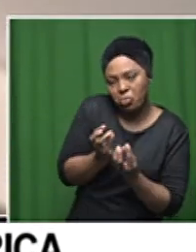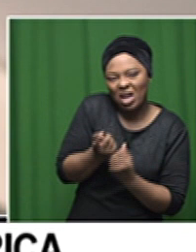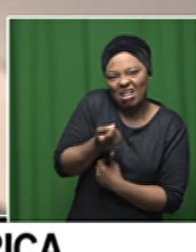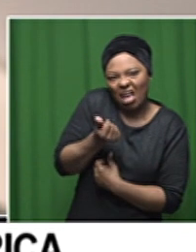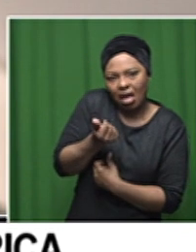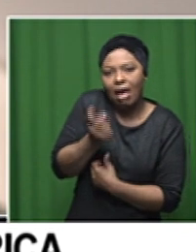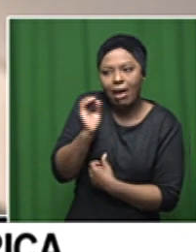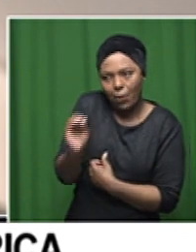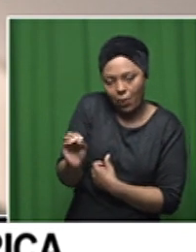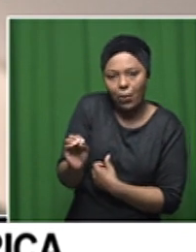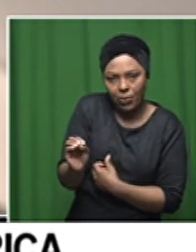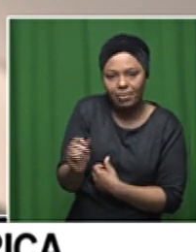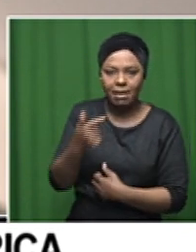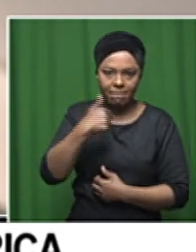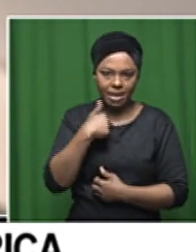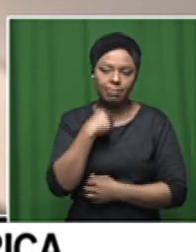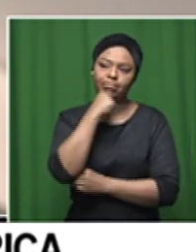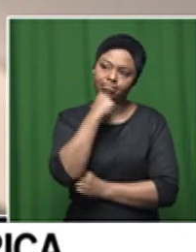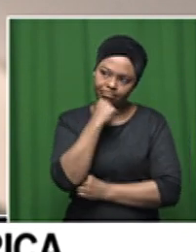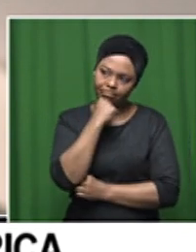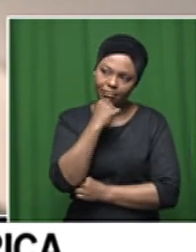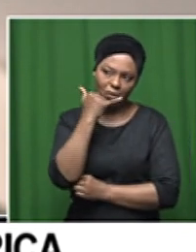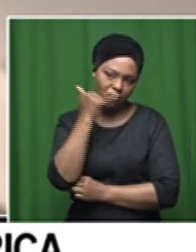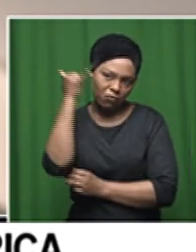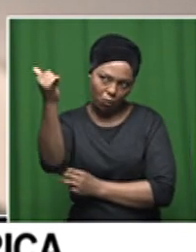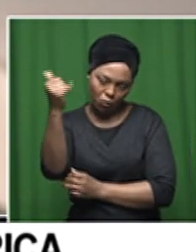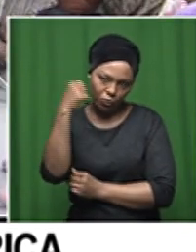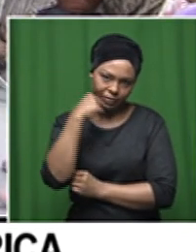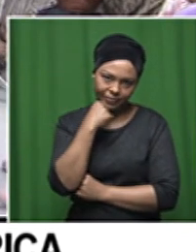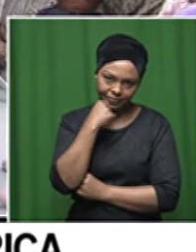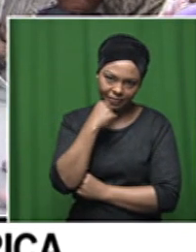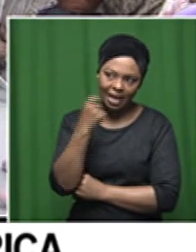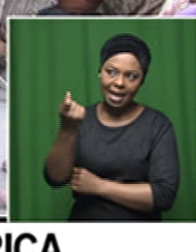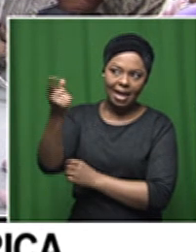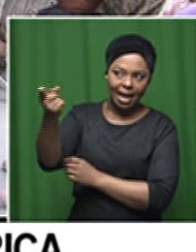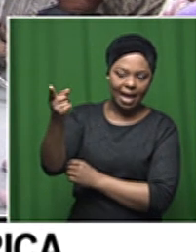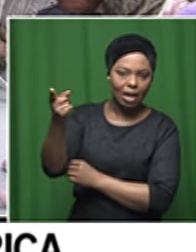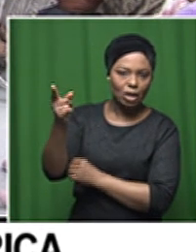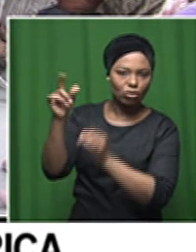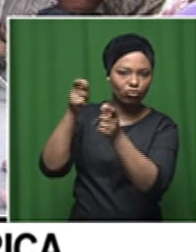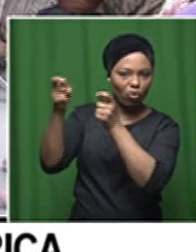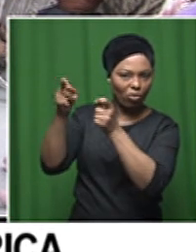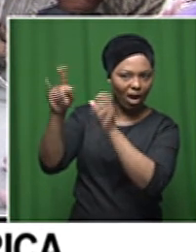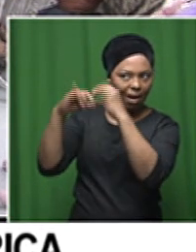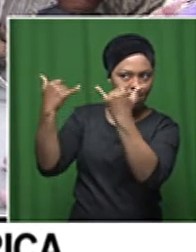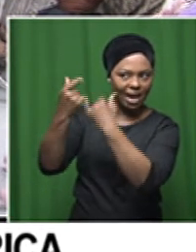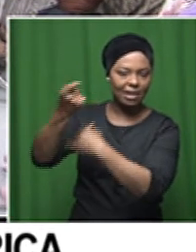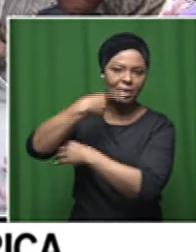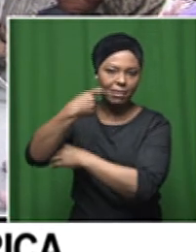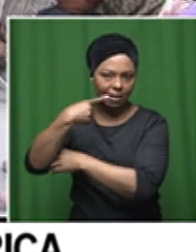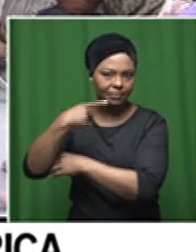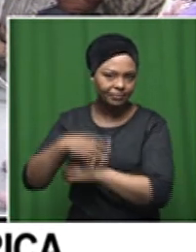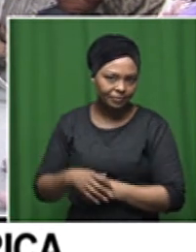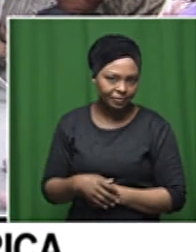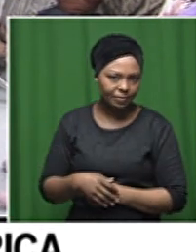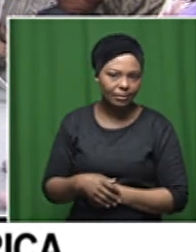I put the medical store on call with them. That which they did not have was available in the